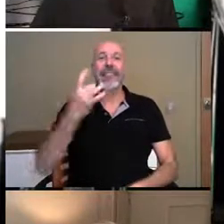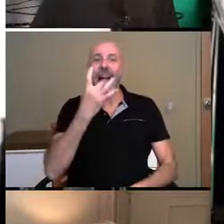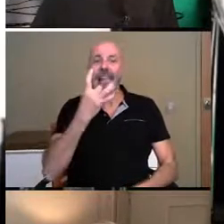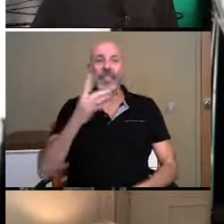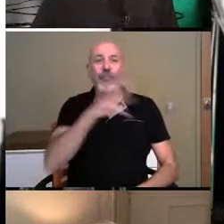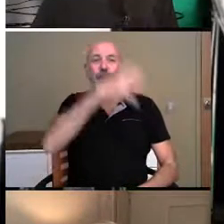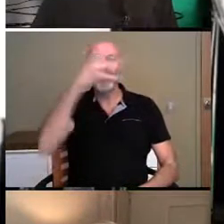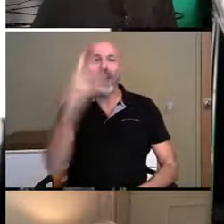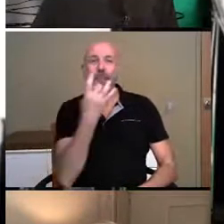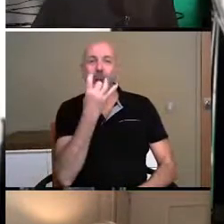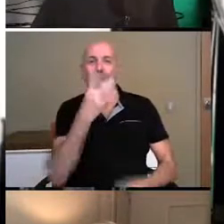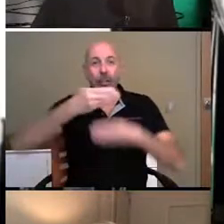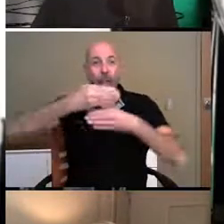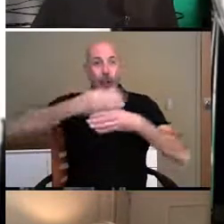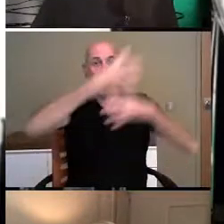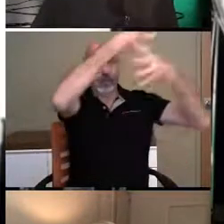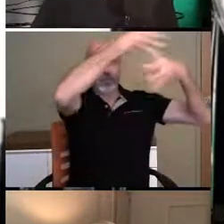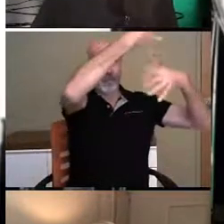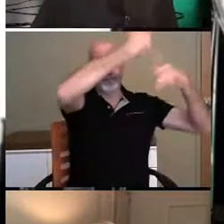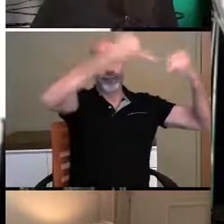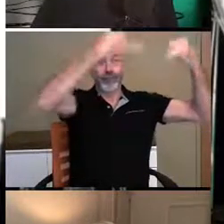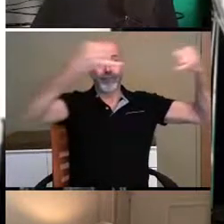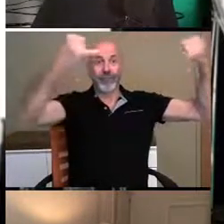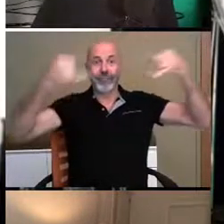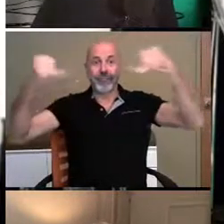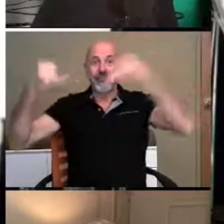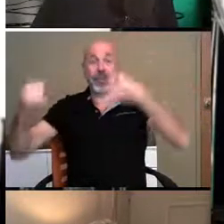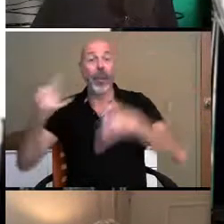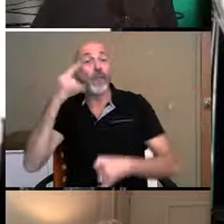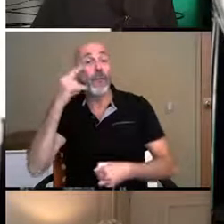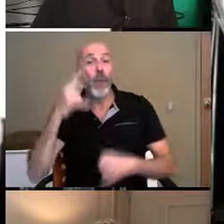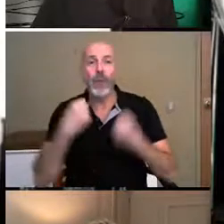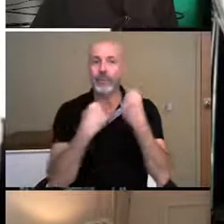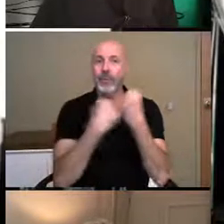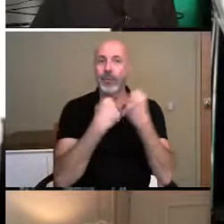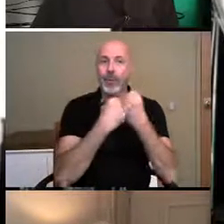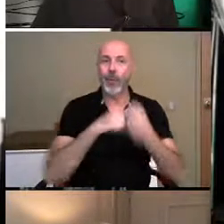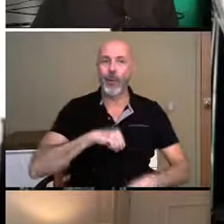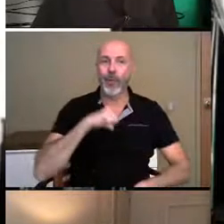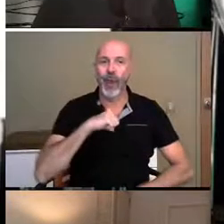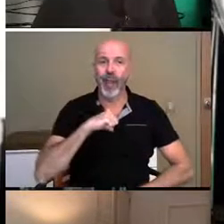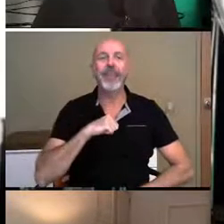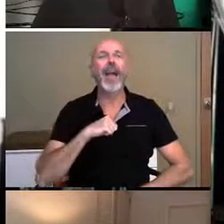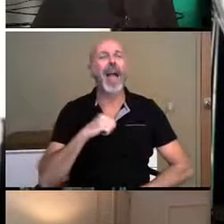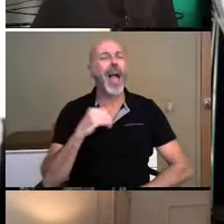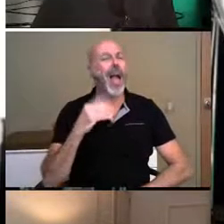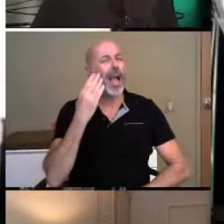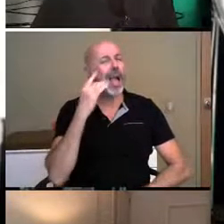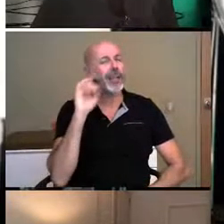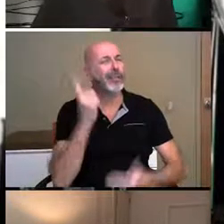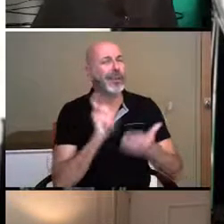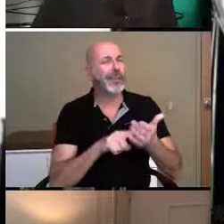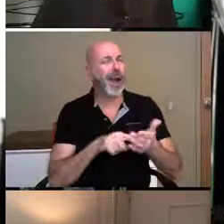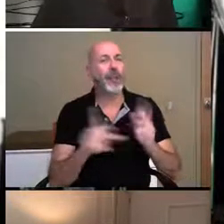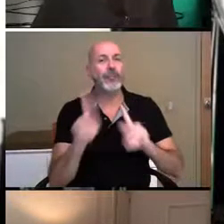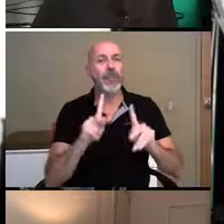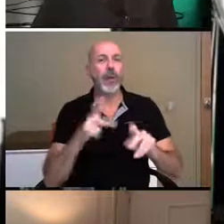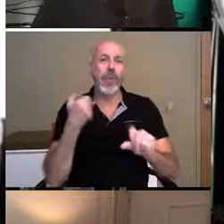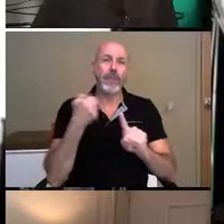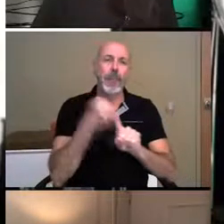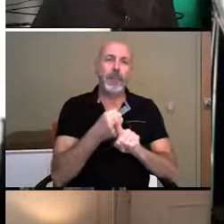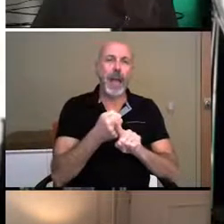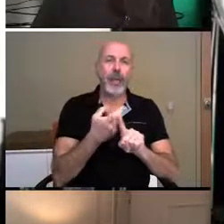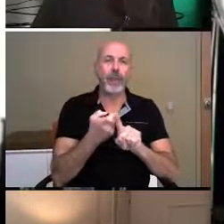in support of Pride, but also to acknowledge those of us who have been impacted by COVID, and